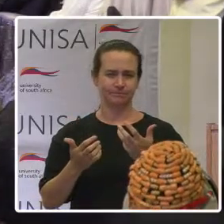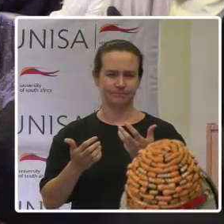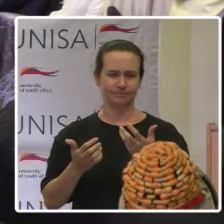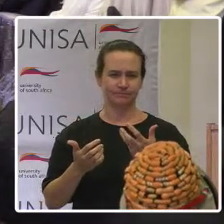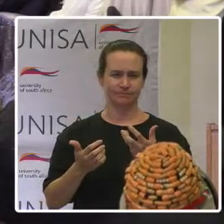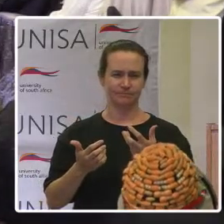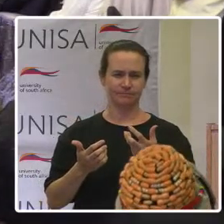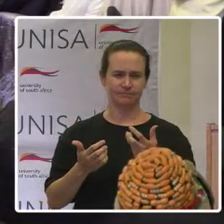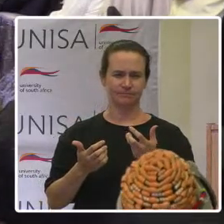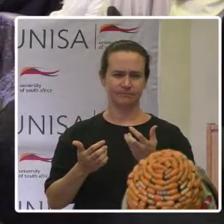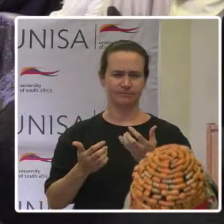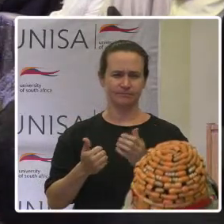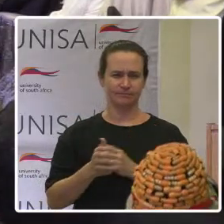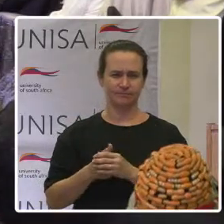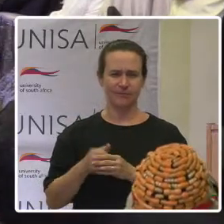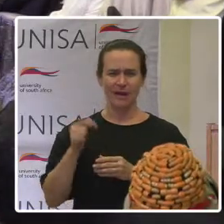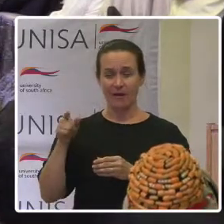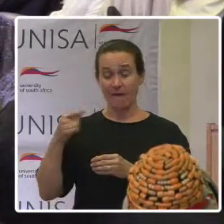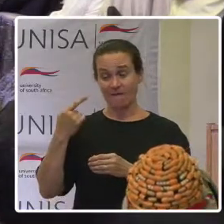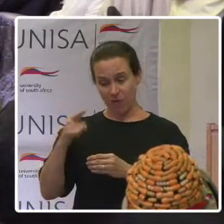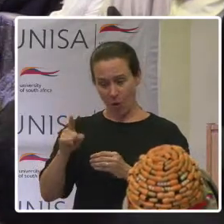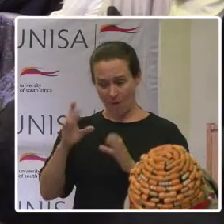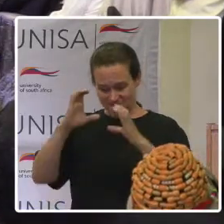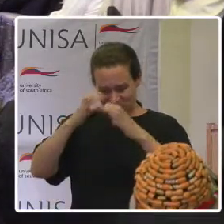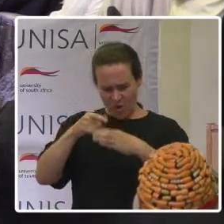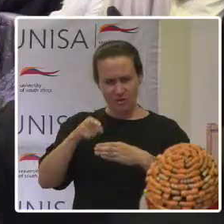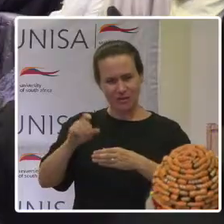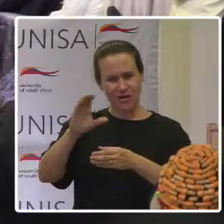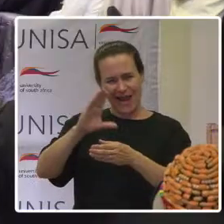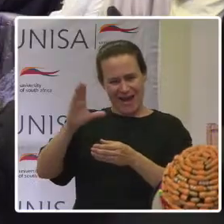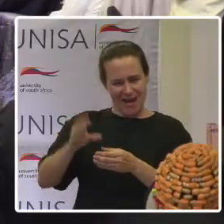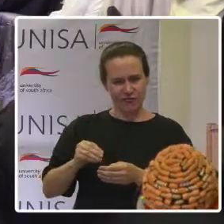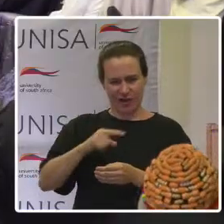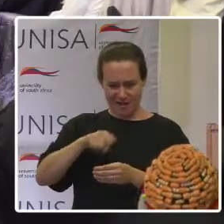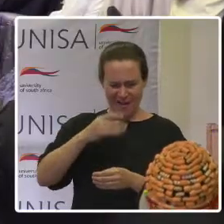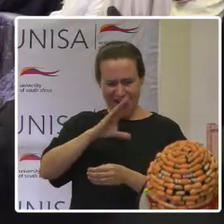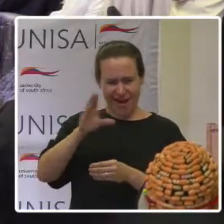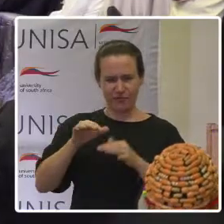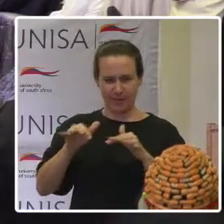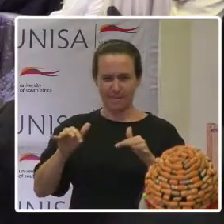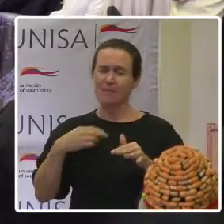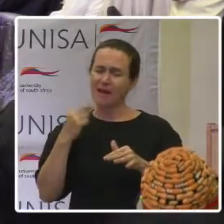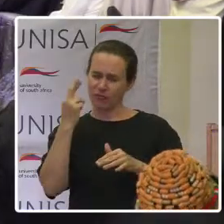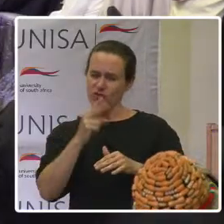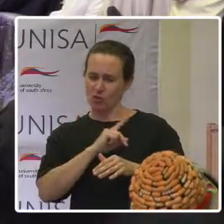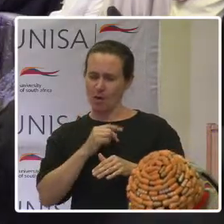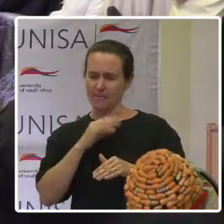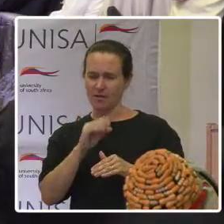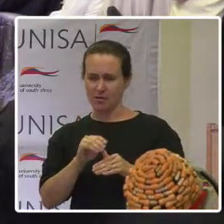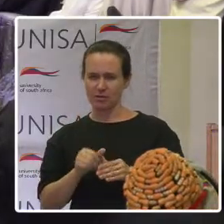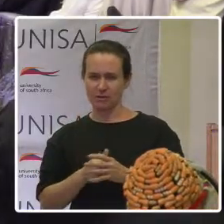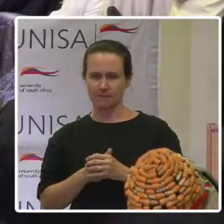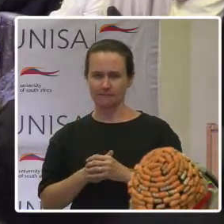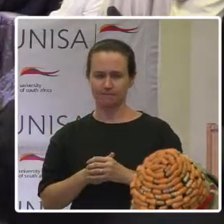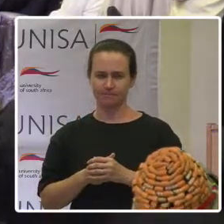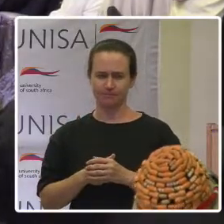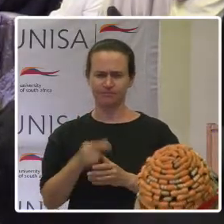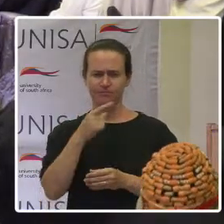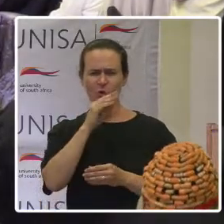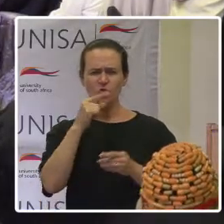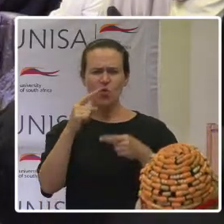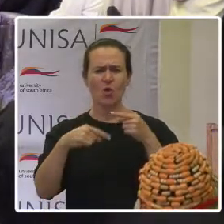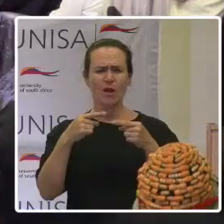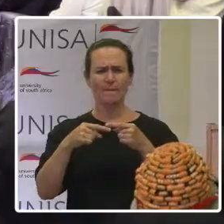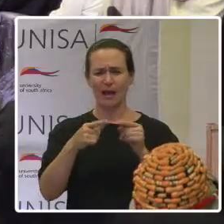attribute mapping as Africans? There's a reason I'm asking this. You spoke about